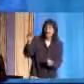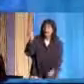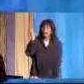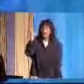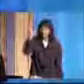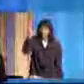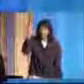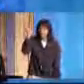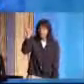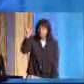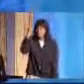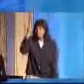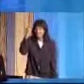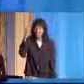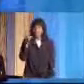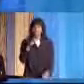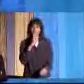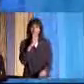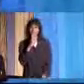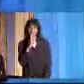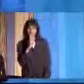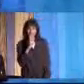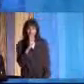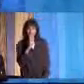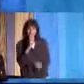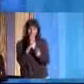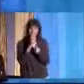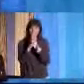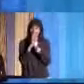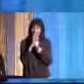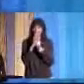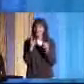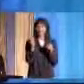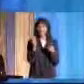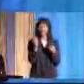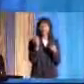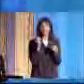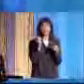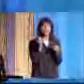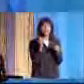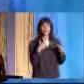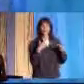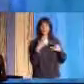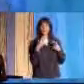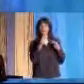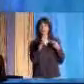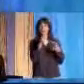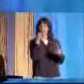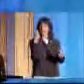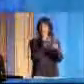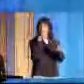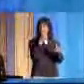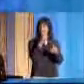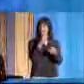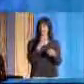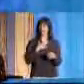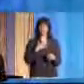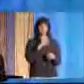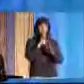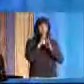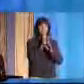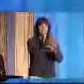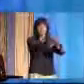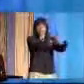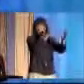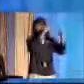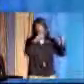speaking would be the kind of speaking that has no care about the impact of the speaking. I'm just going to say whatever I like because I'm a spiritual